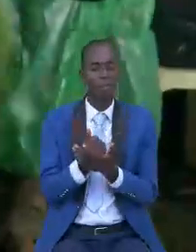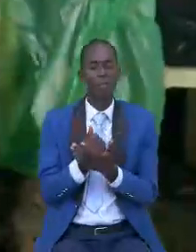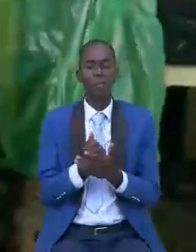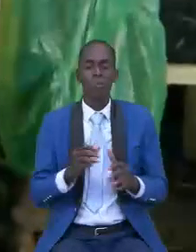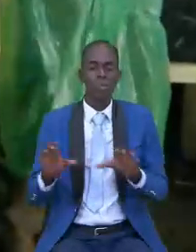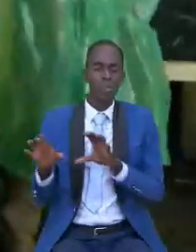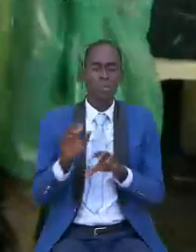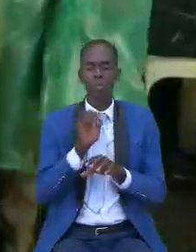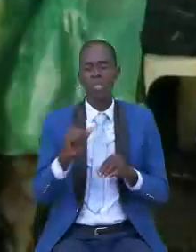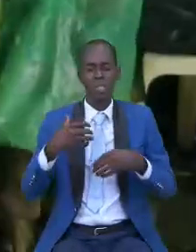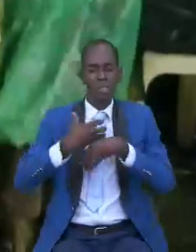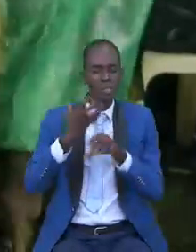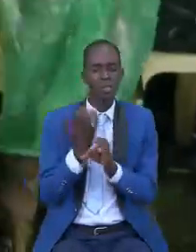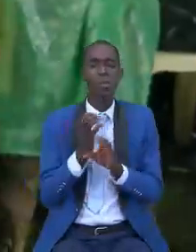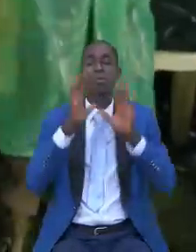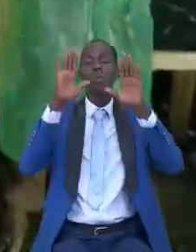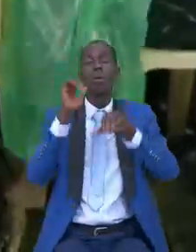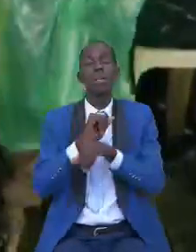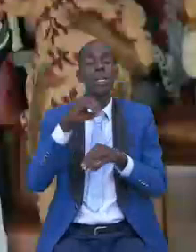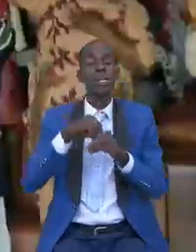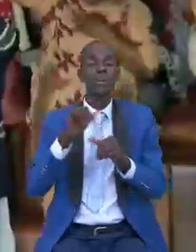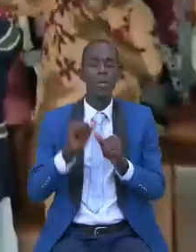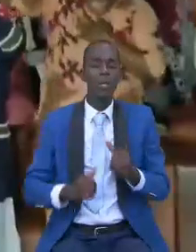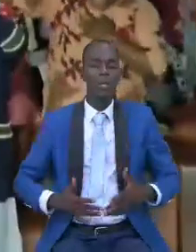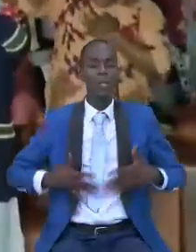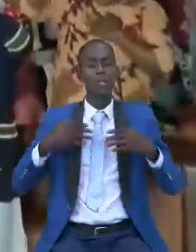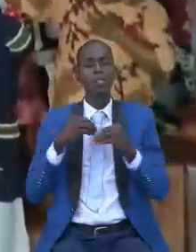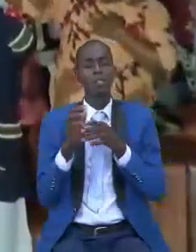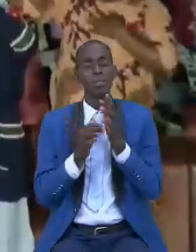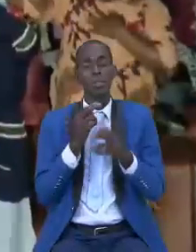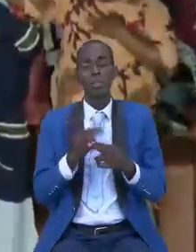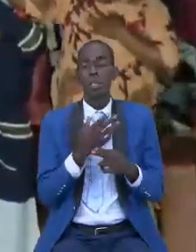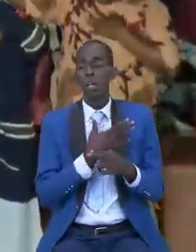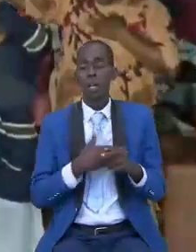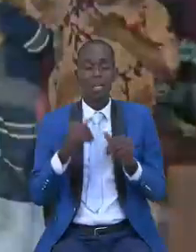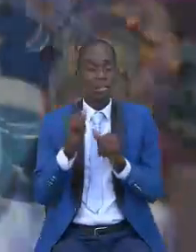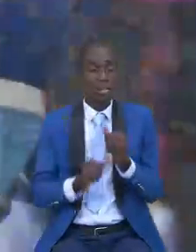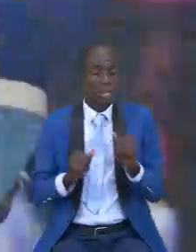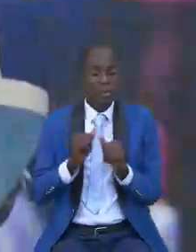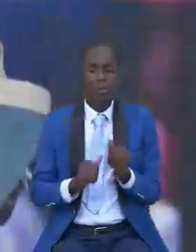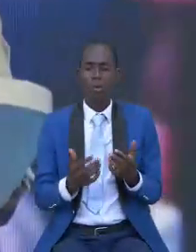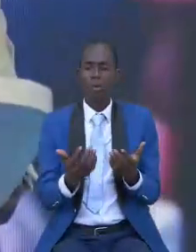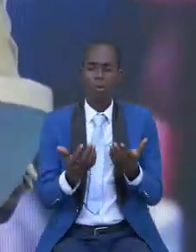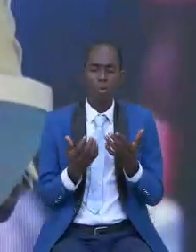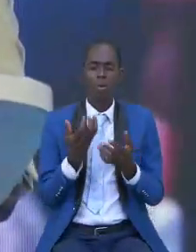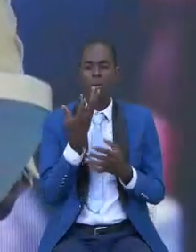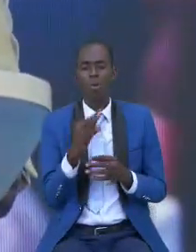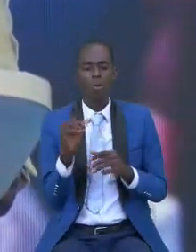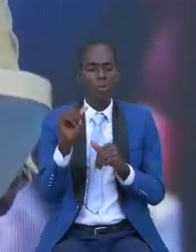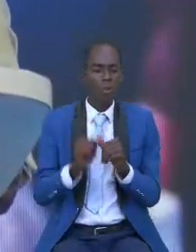a creative miracle in every life, and every desire of